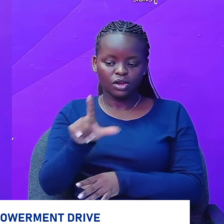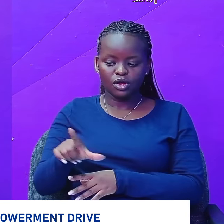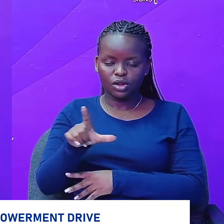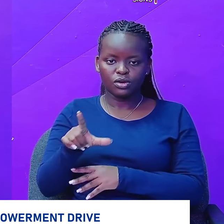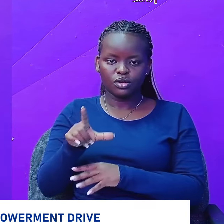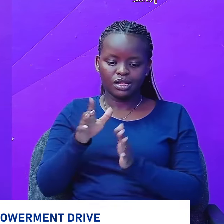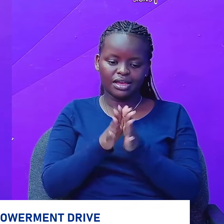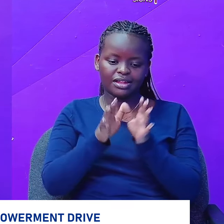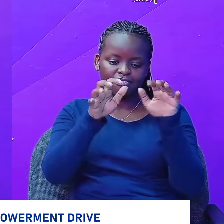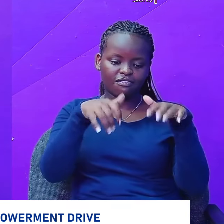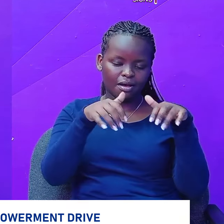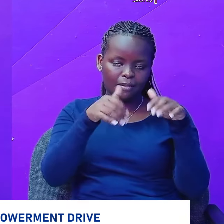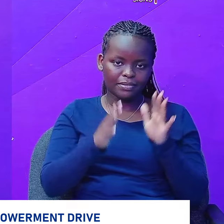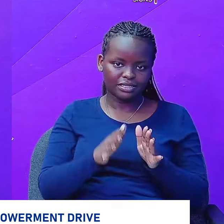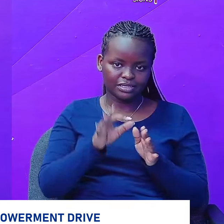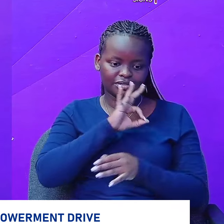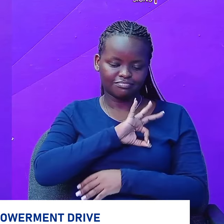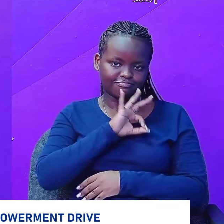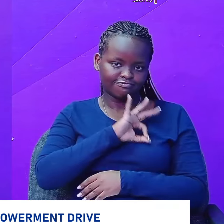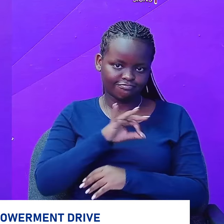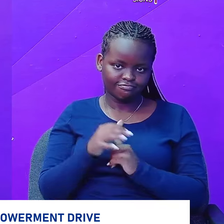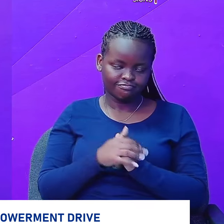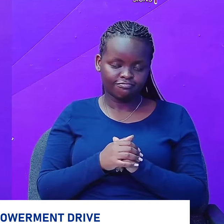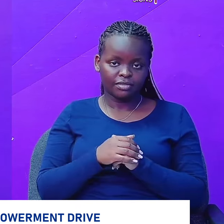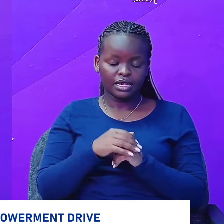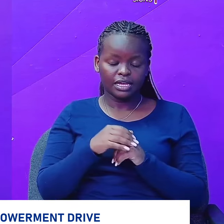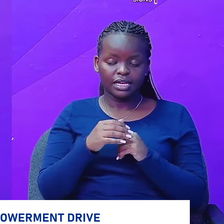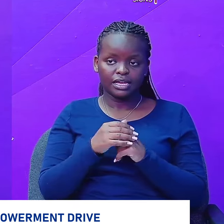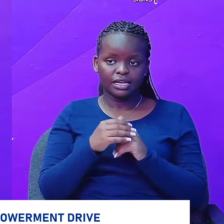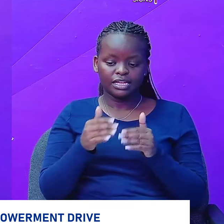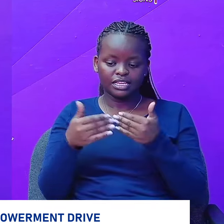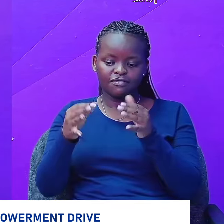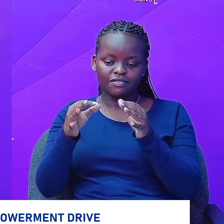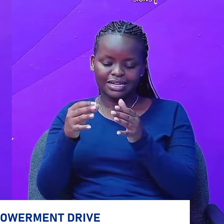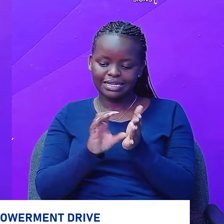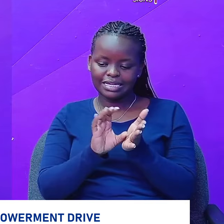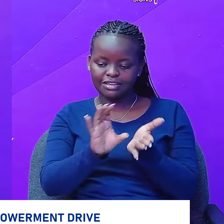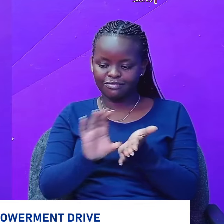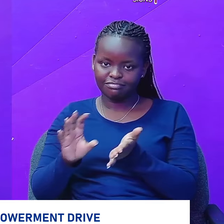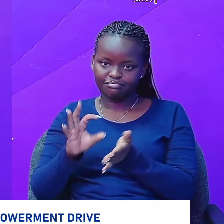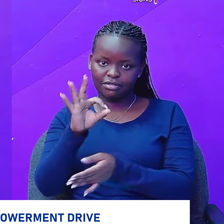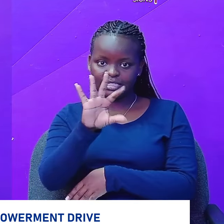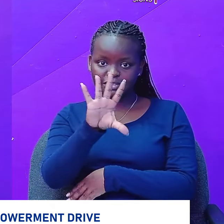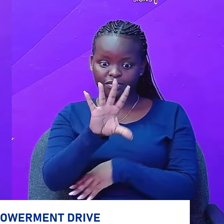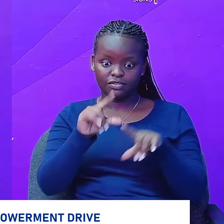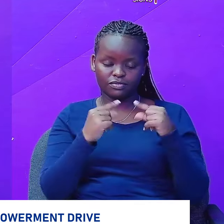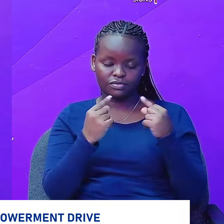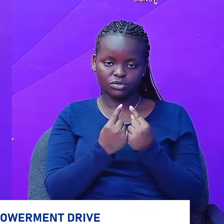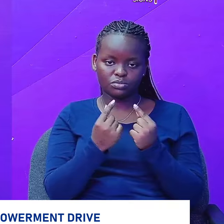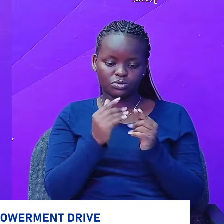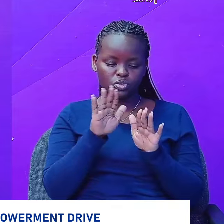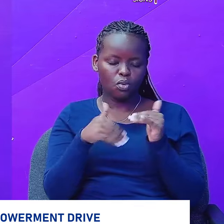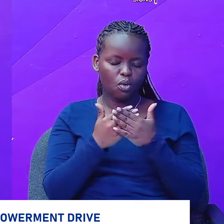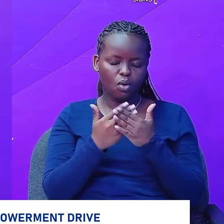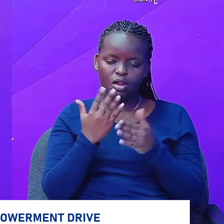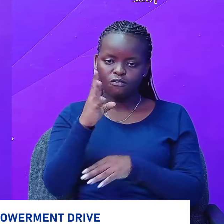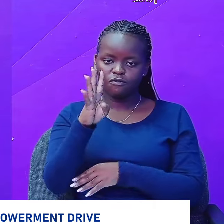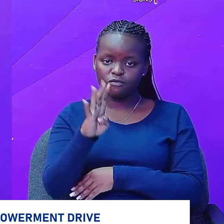incomes. The chicks were distributed to 35 farmer groups spread across all 40 wards in the